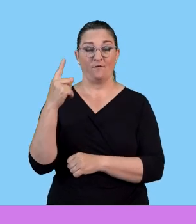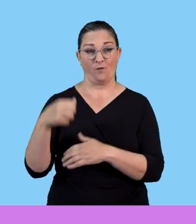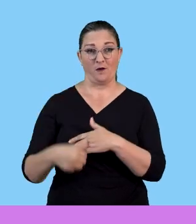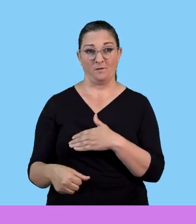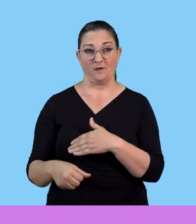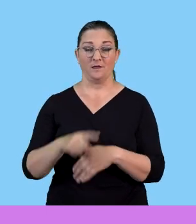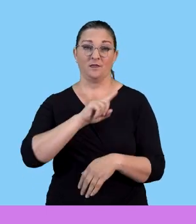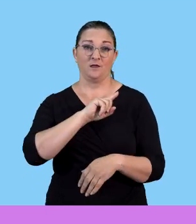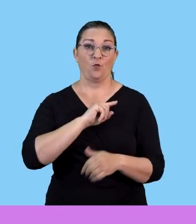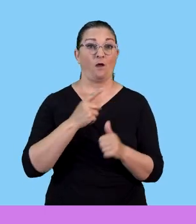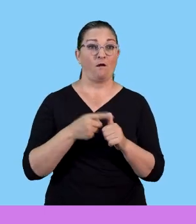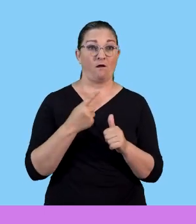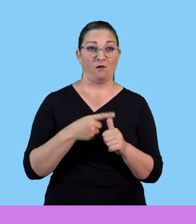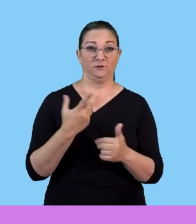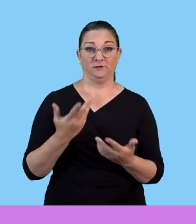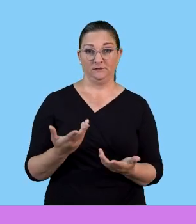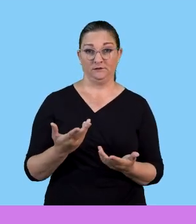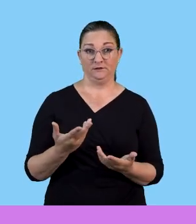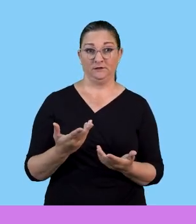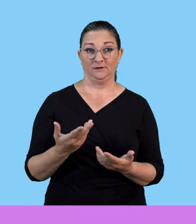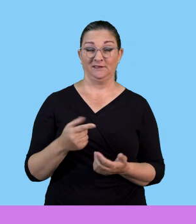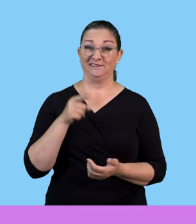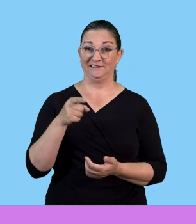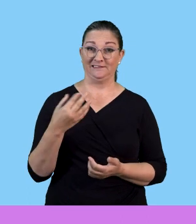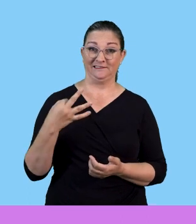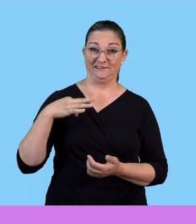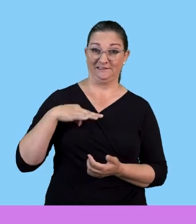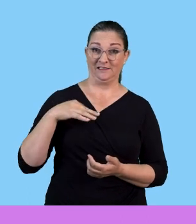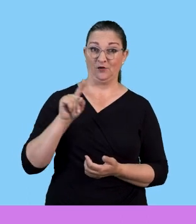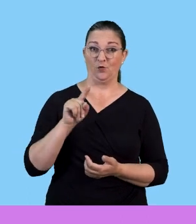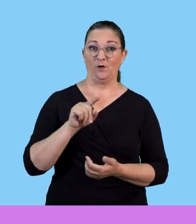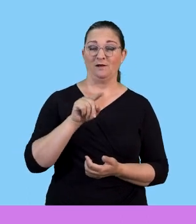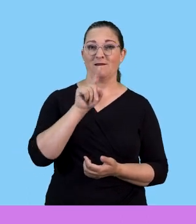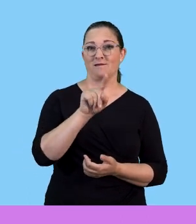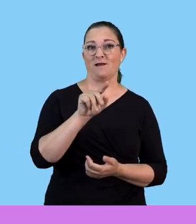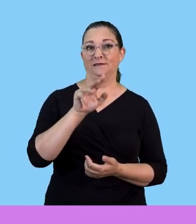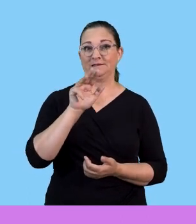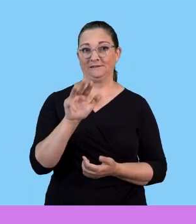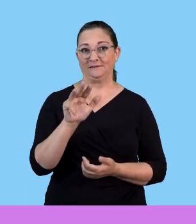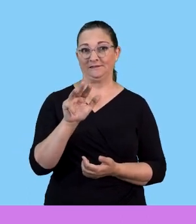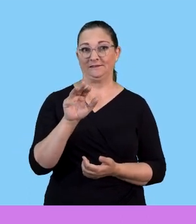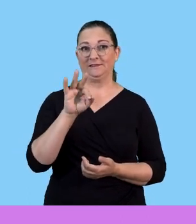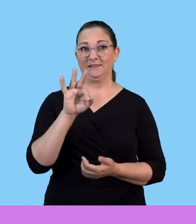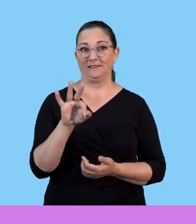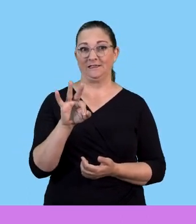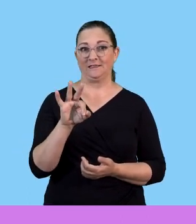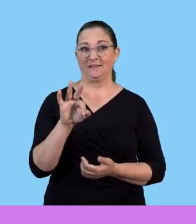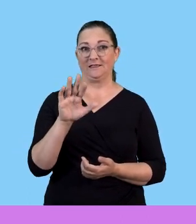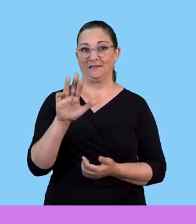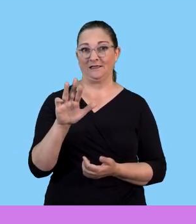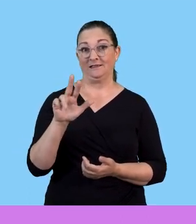4,33 weeks in a month, and that will show us that he earns